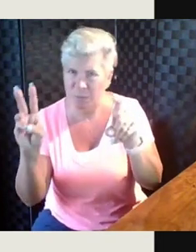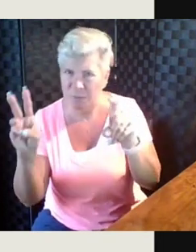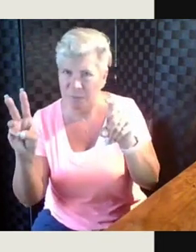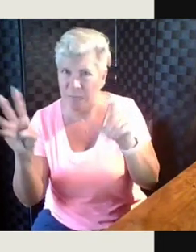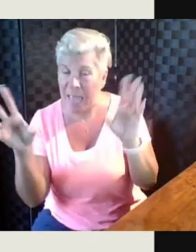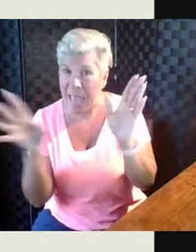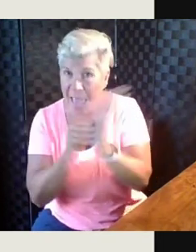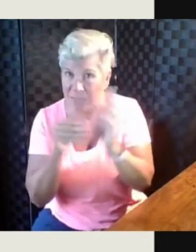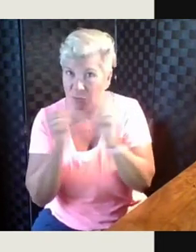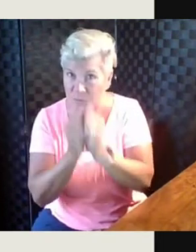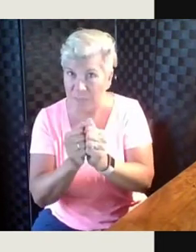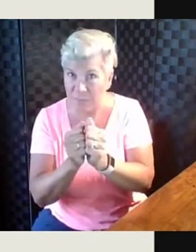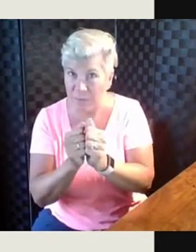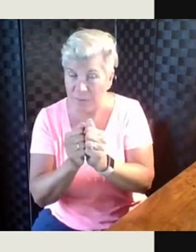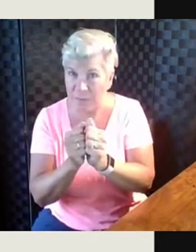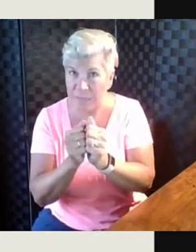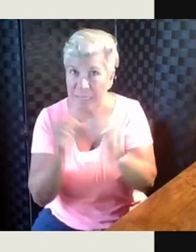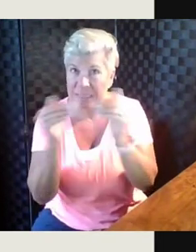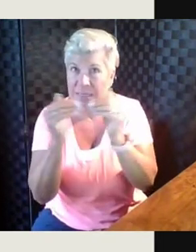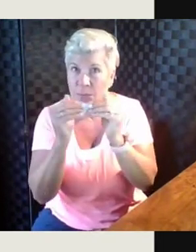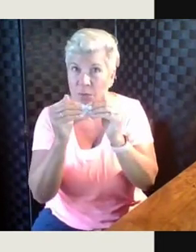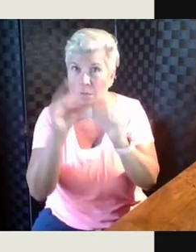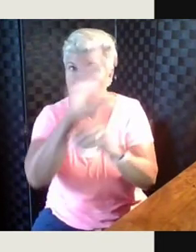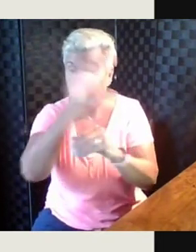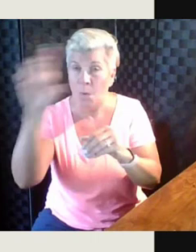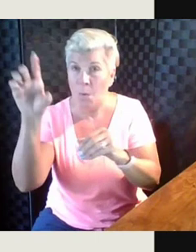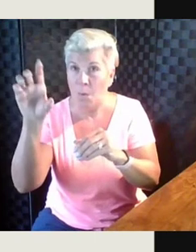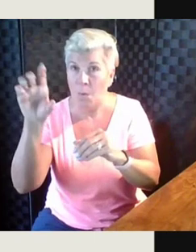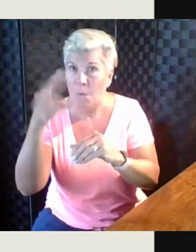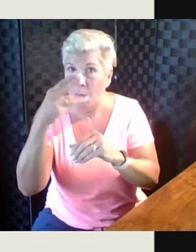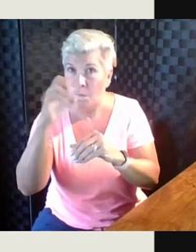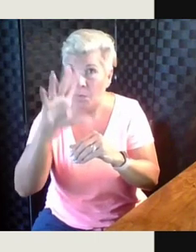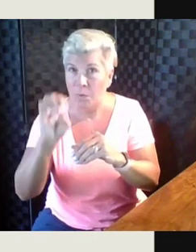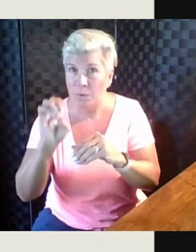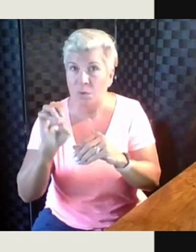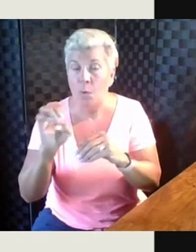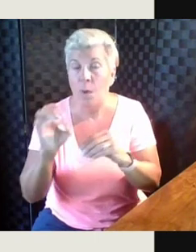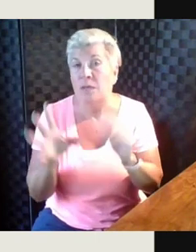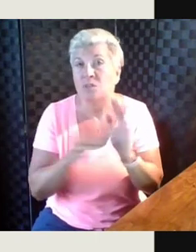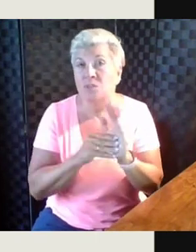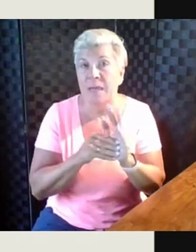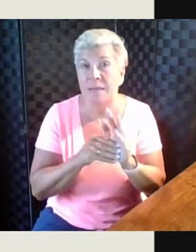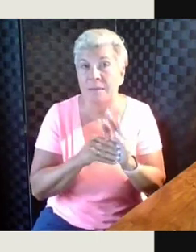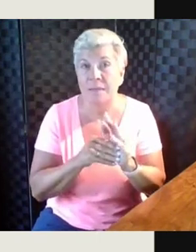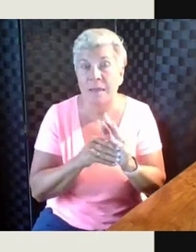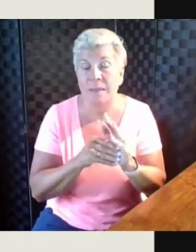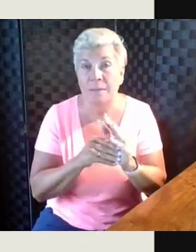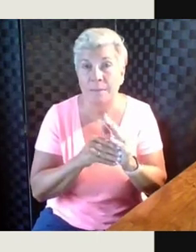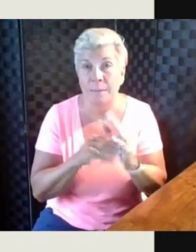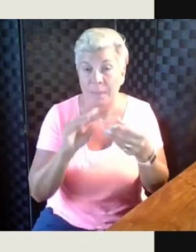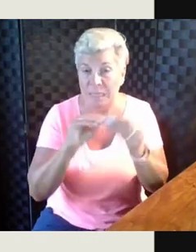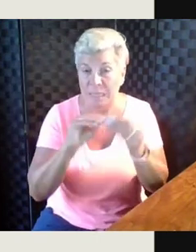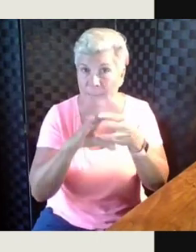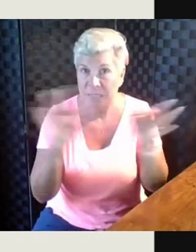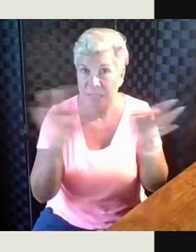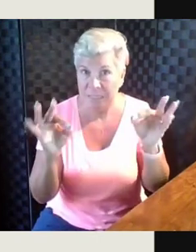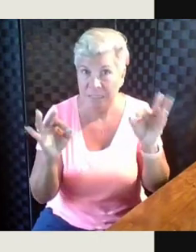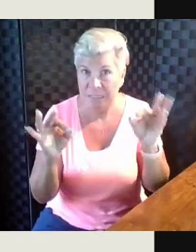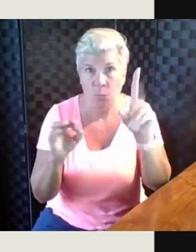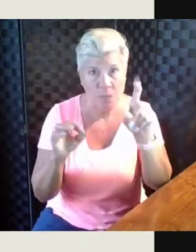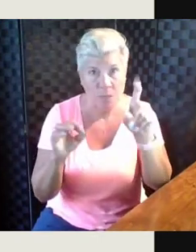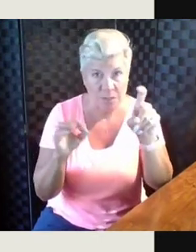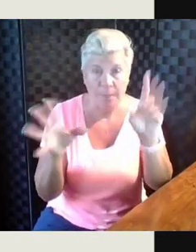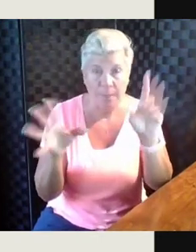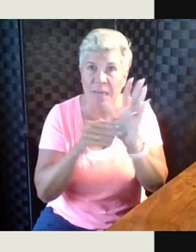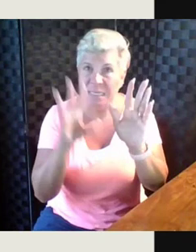and if I add them together, it'll make my whole. So I can just make an equation out of my model. Question